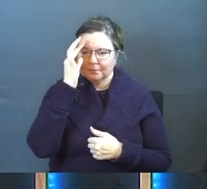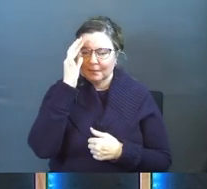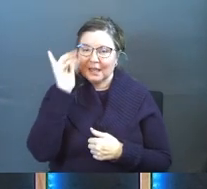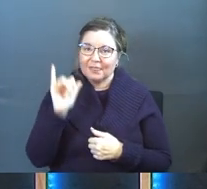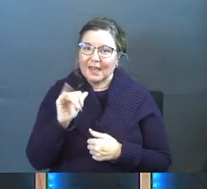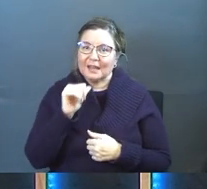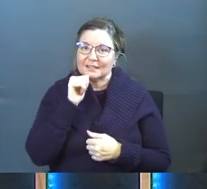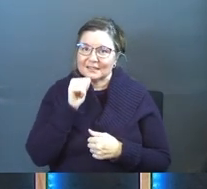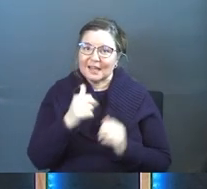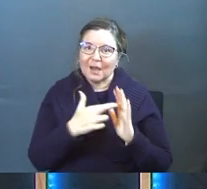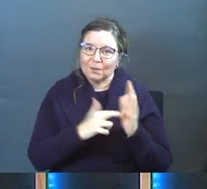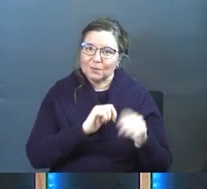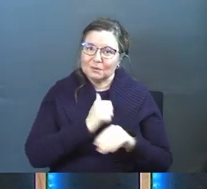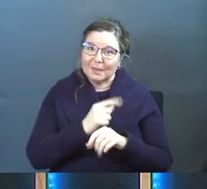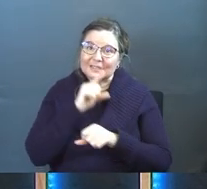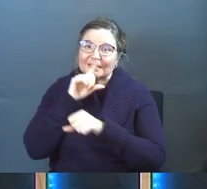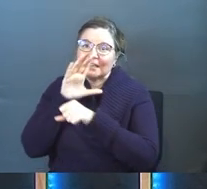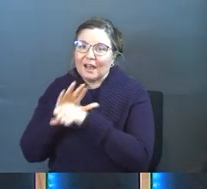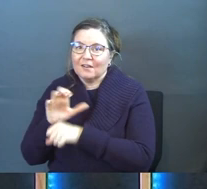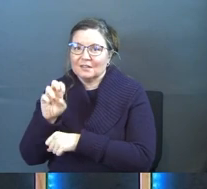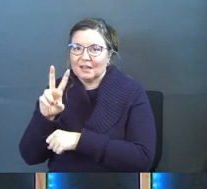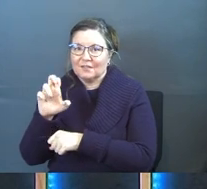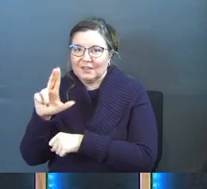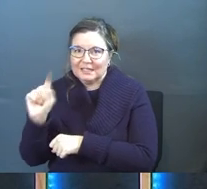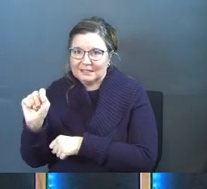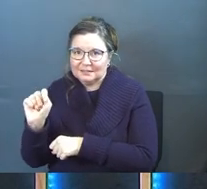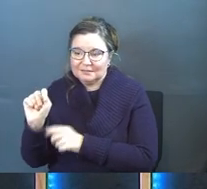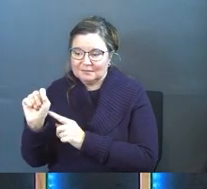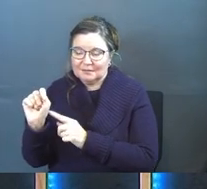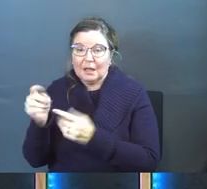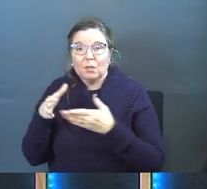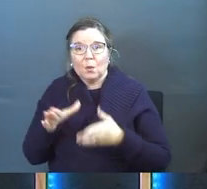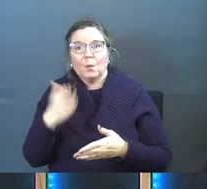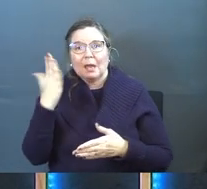That's unconditional covenant. It's the way God made it.